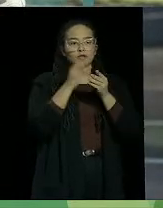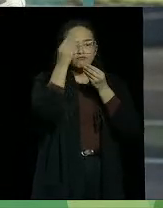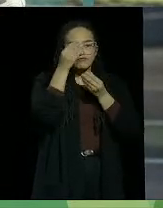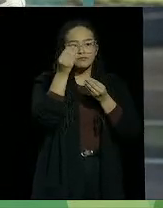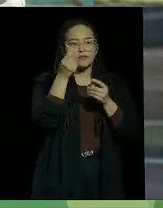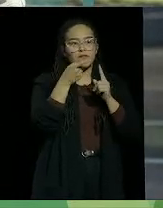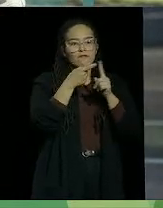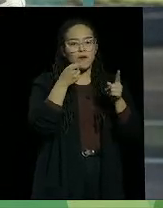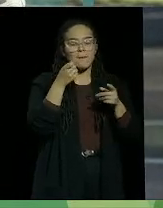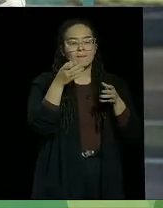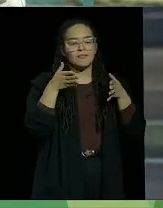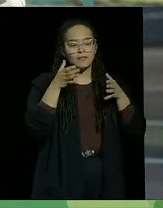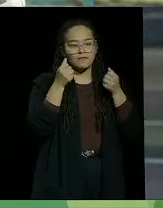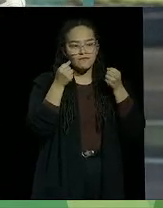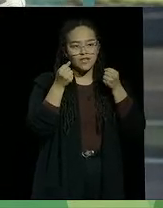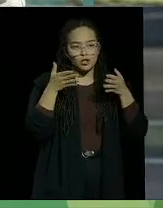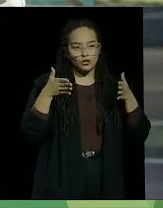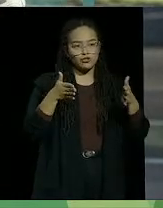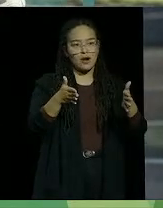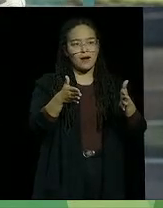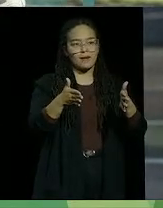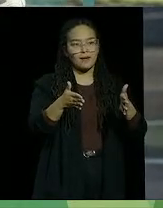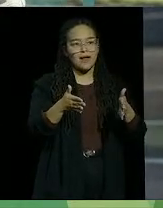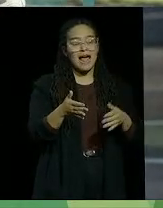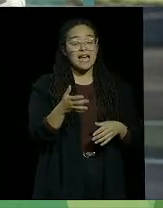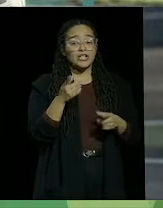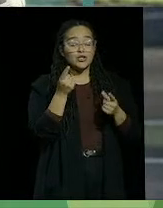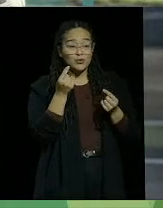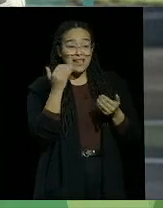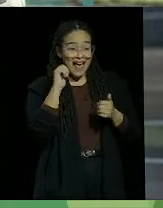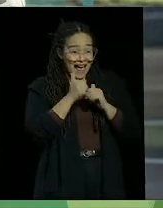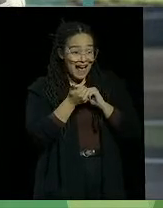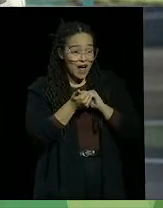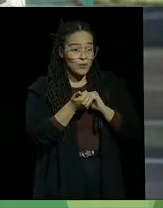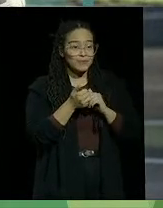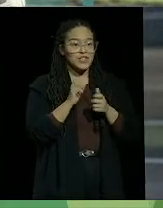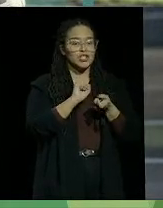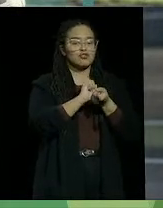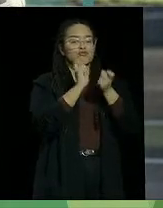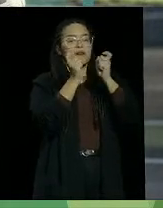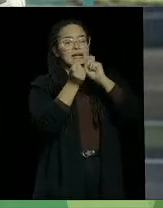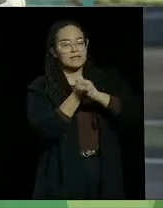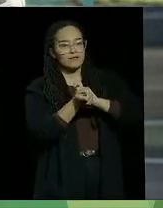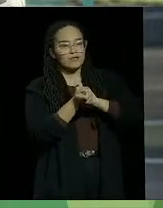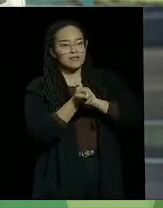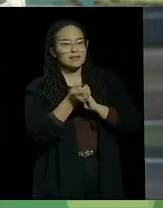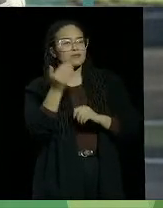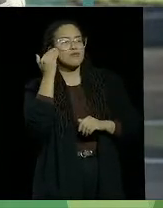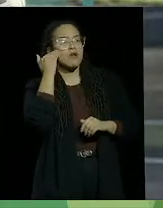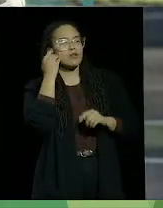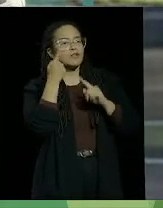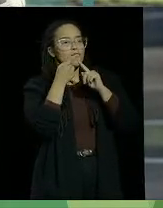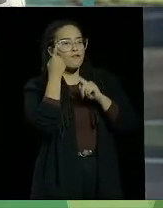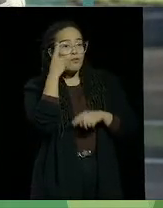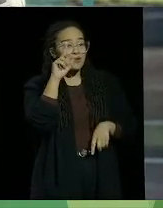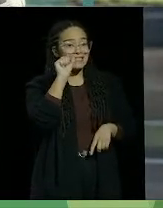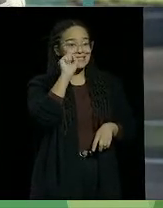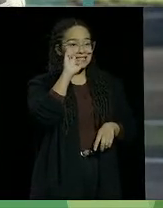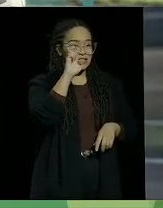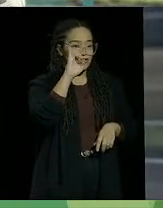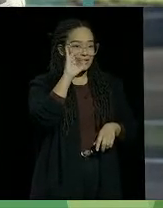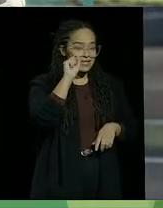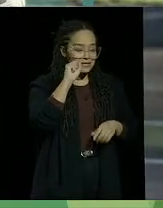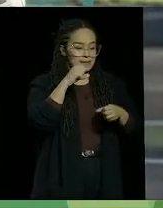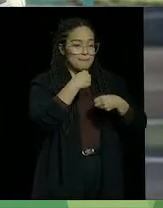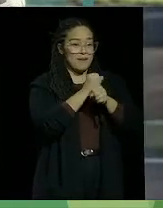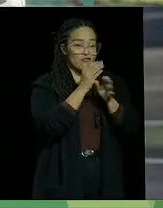vehicles on the track. It does this by converting it into actionable insights for the series, the manufacturers,